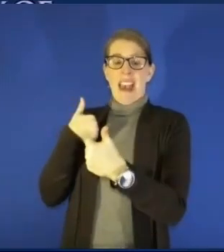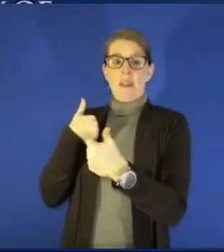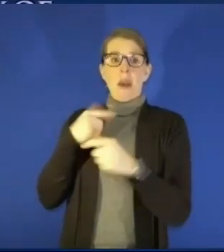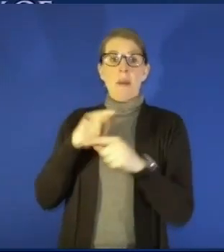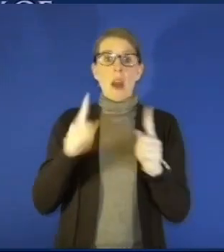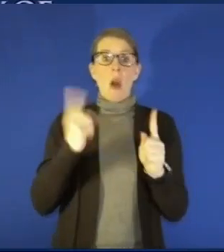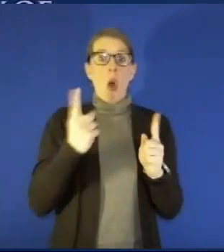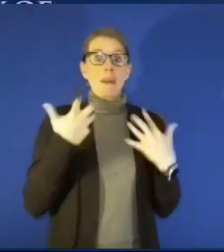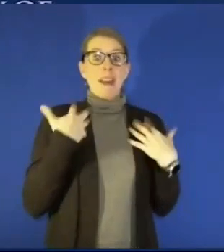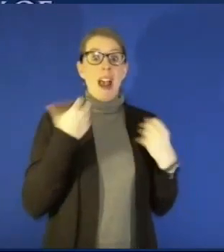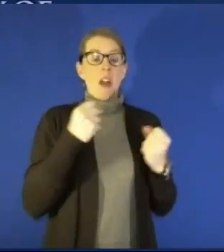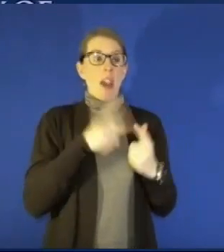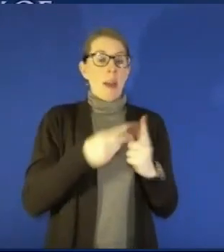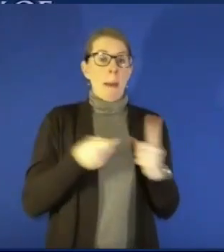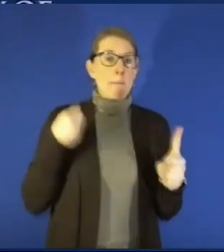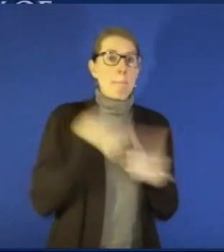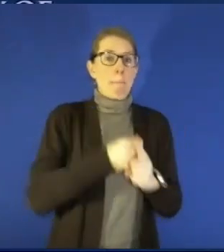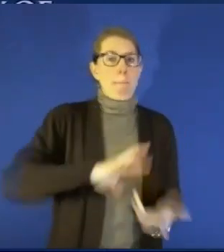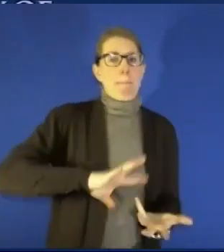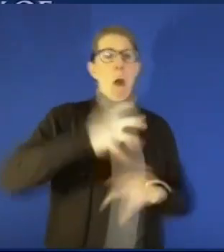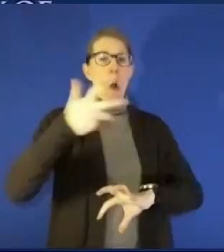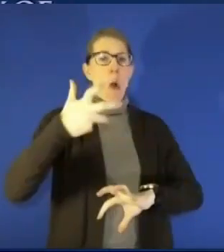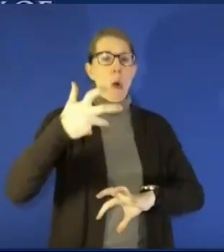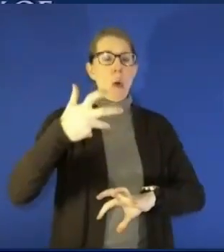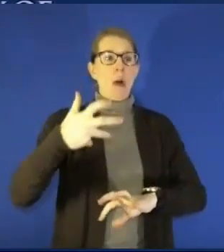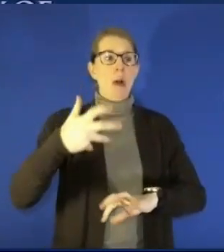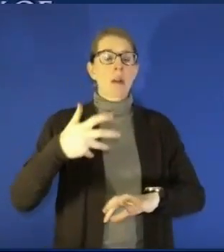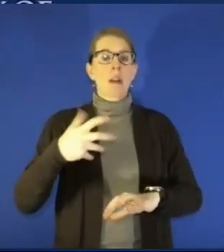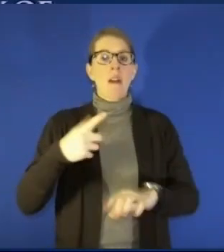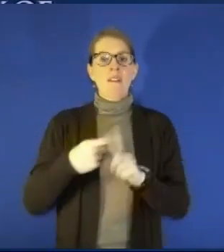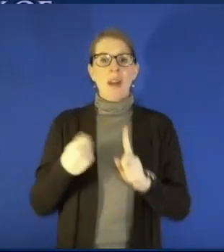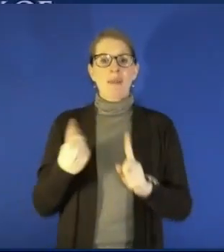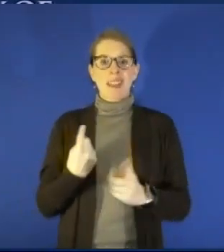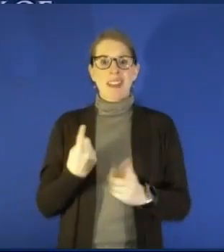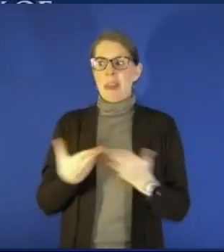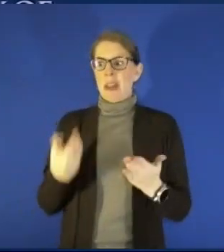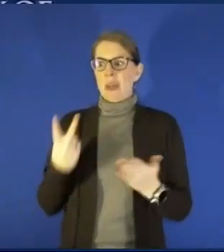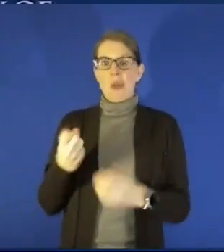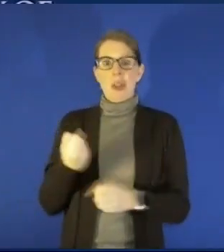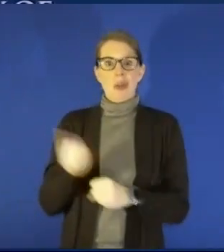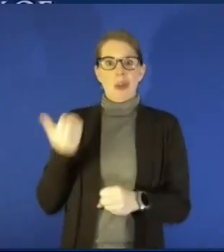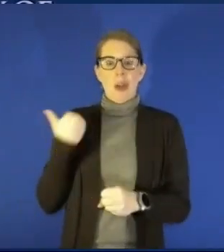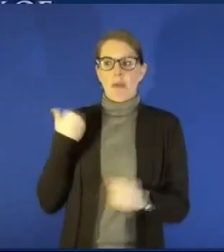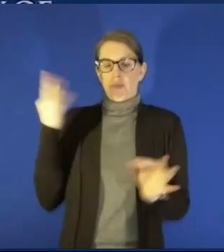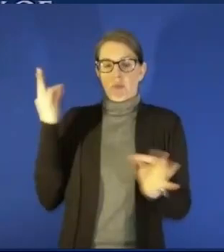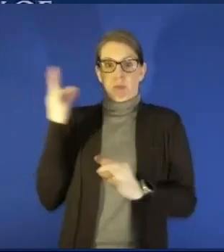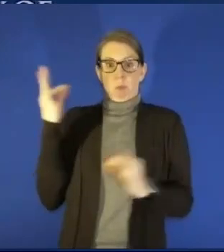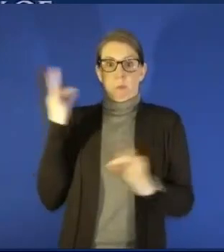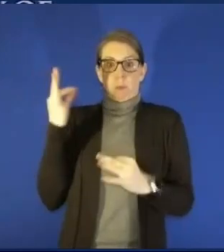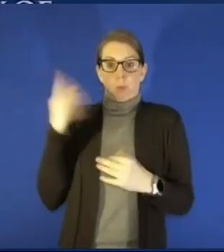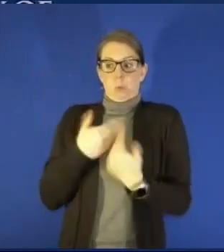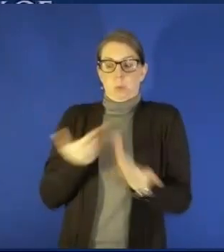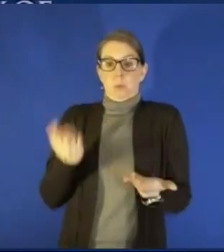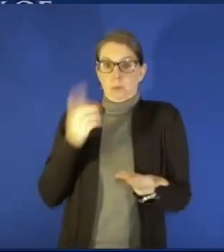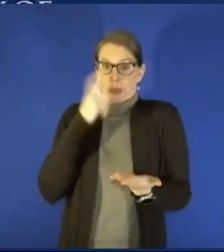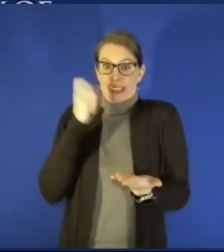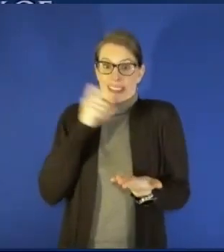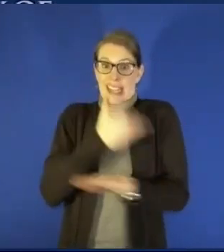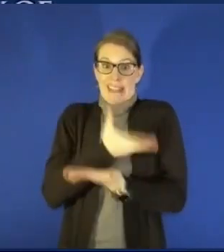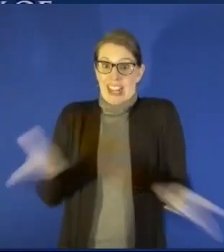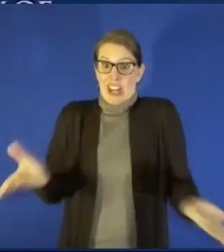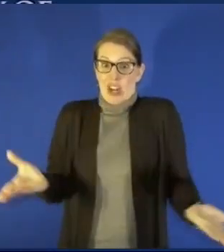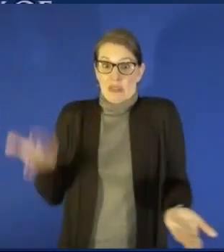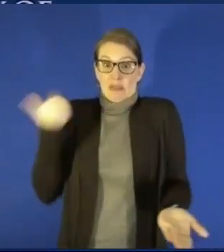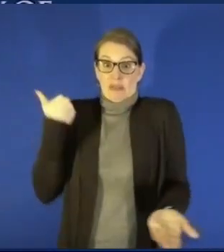your life is turned on its head from something that 2 years ago you didn't even know existed because it didn't exist, you're